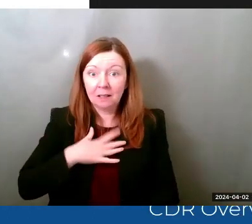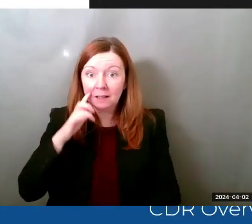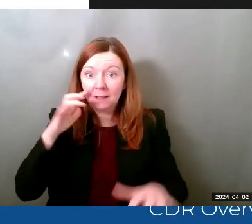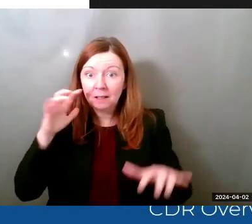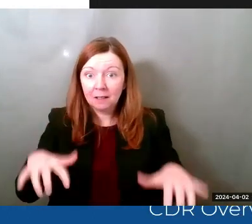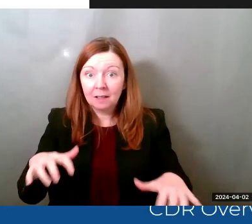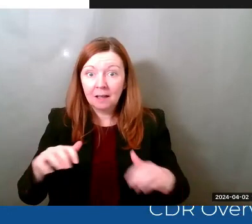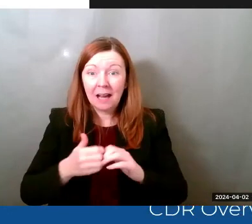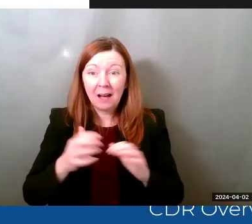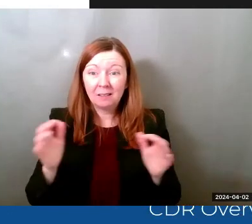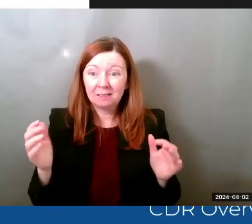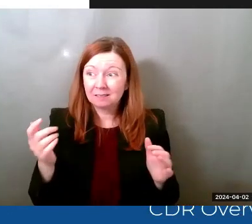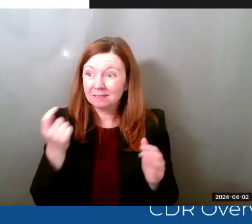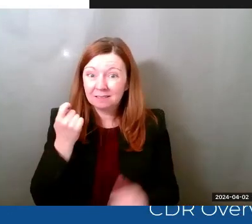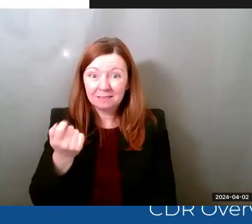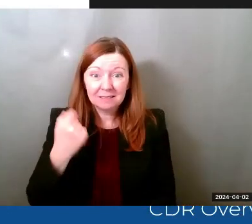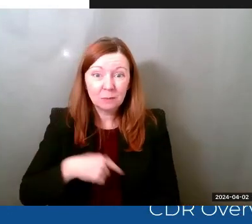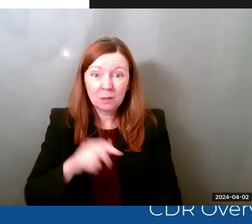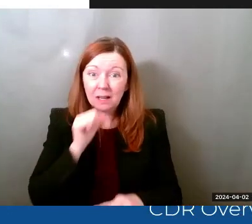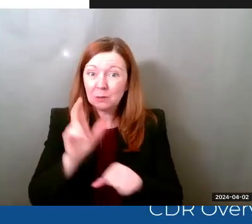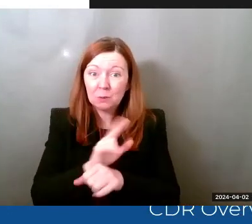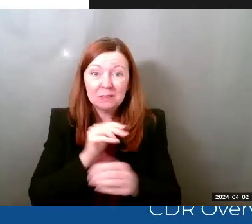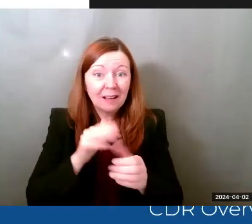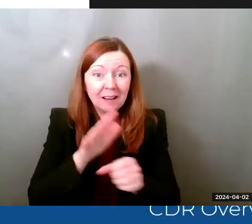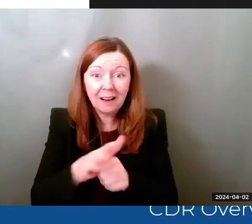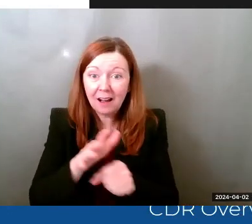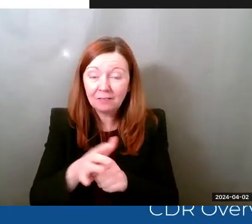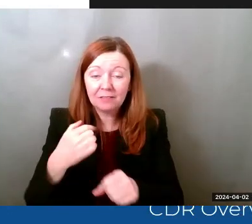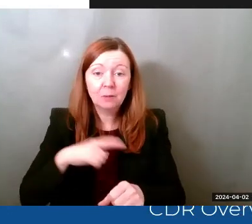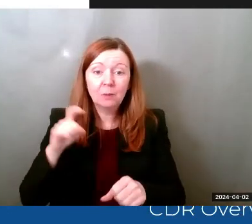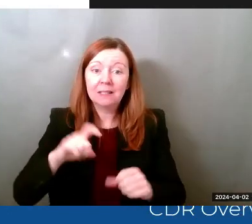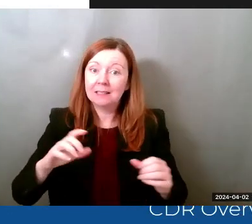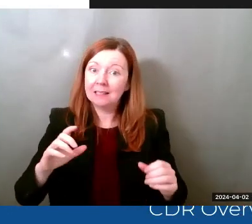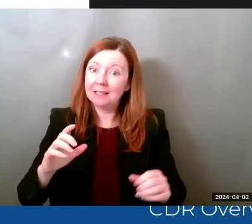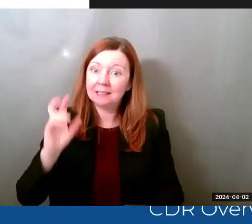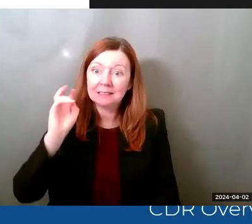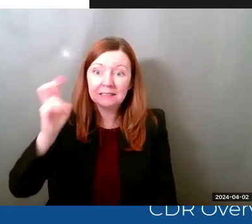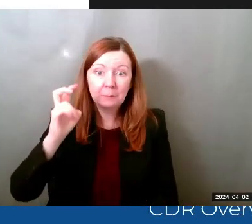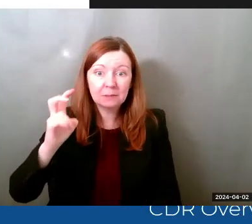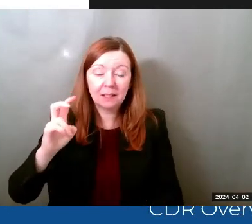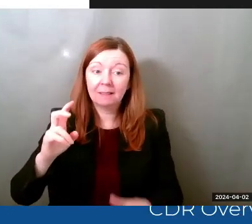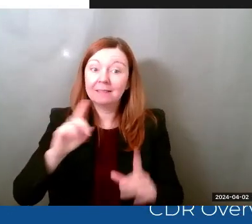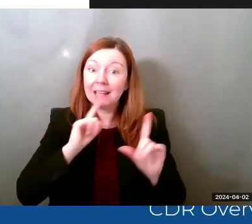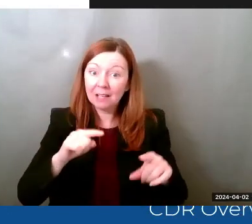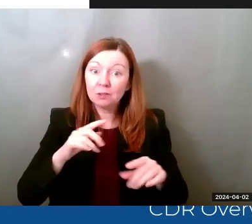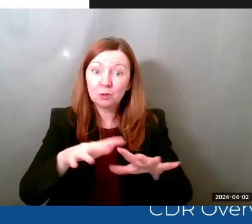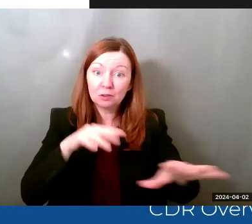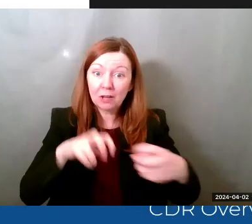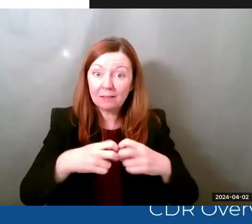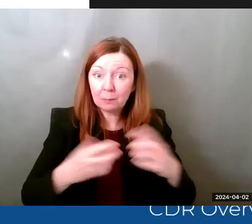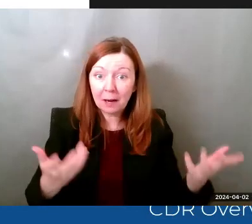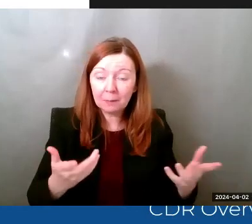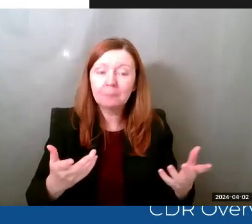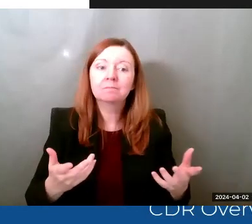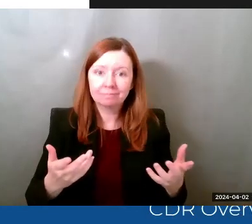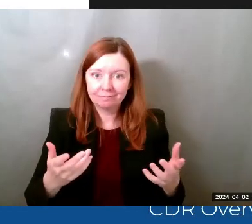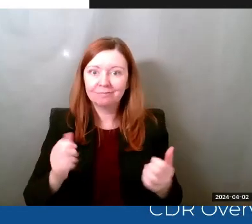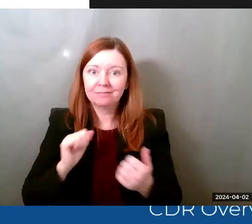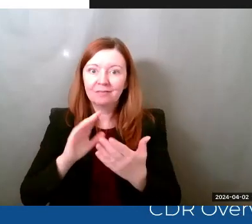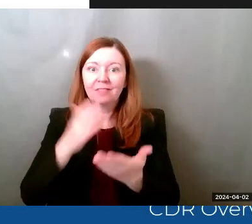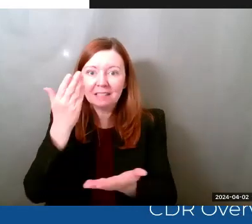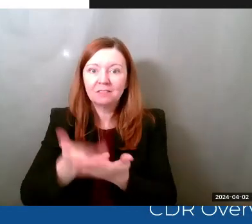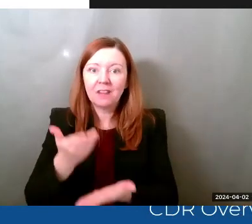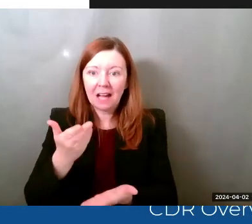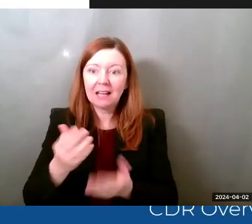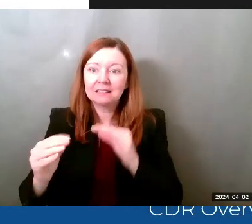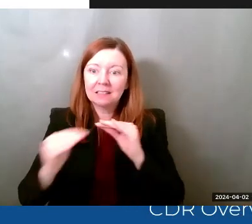as to how little we're using it. We need to get ourselves, the answer to the traffic problem is to face facts